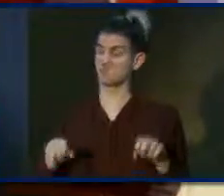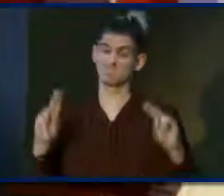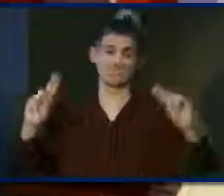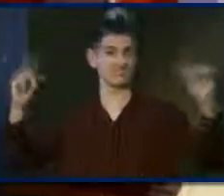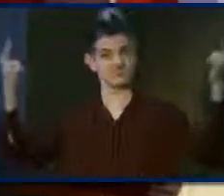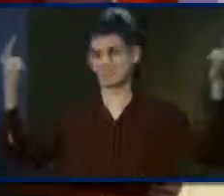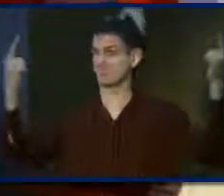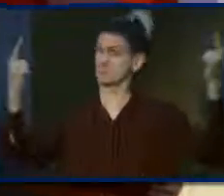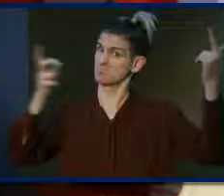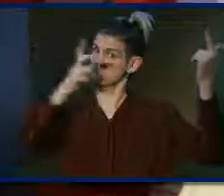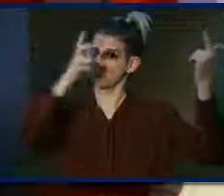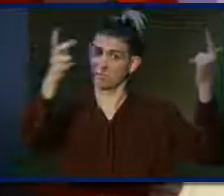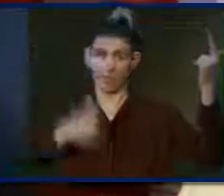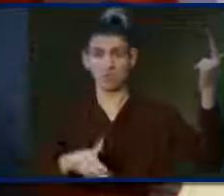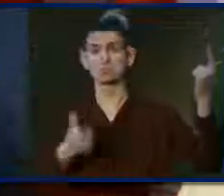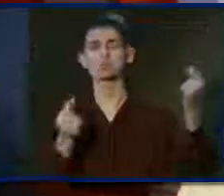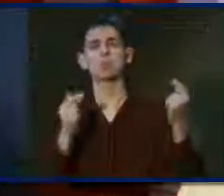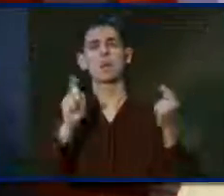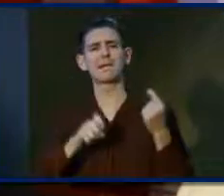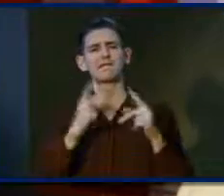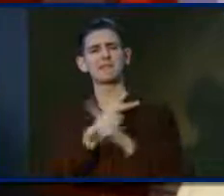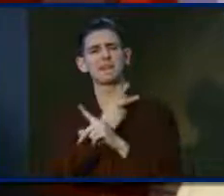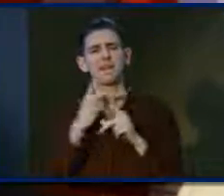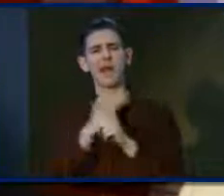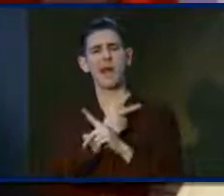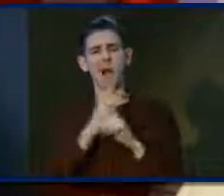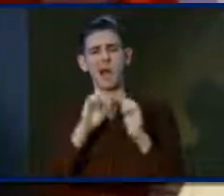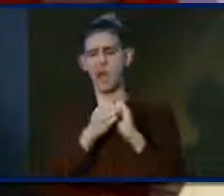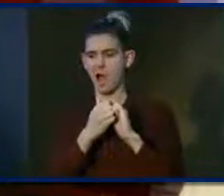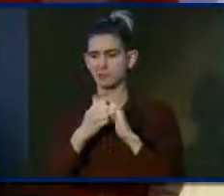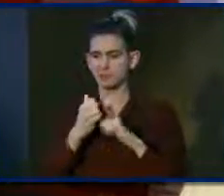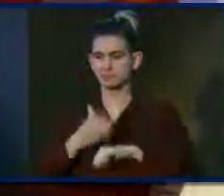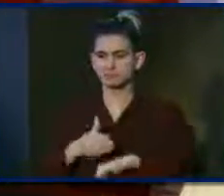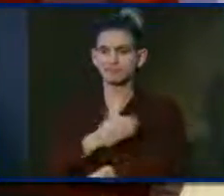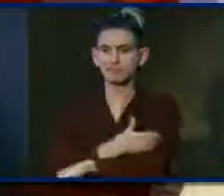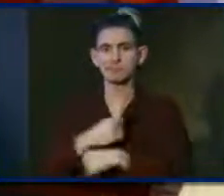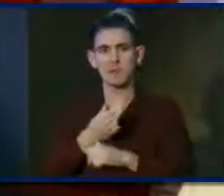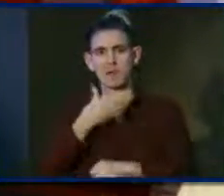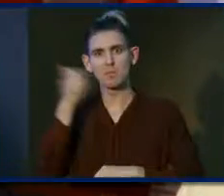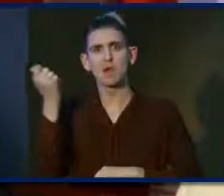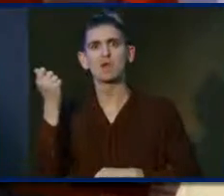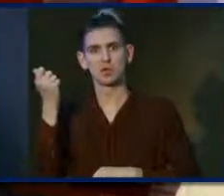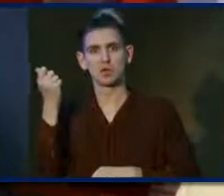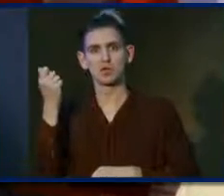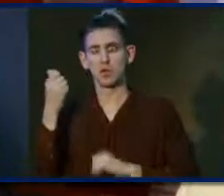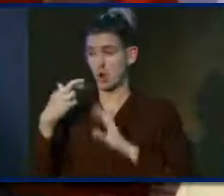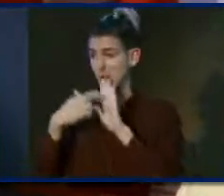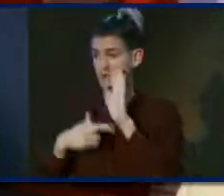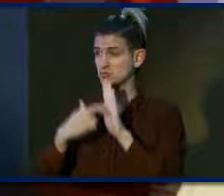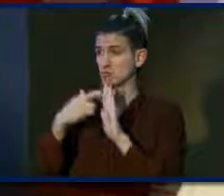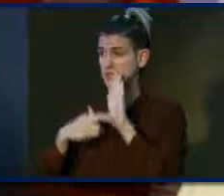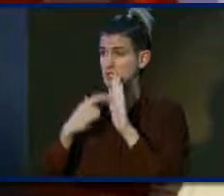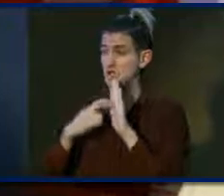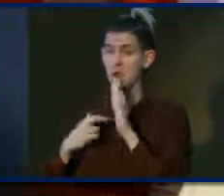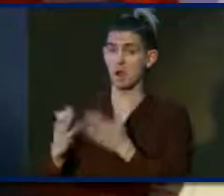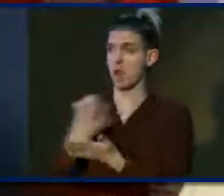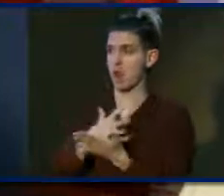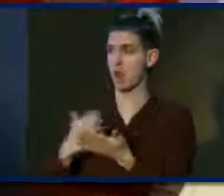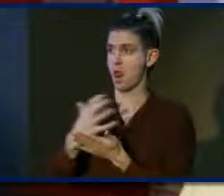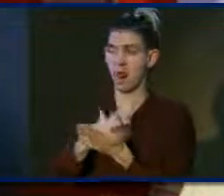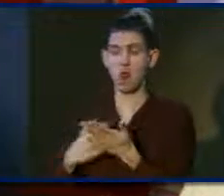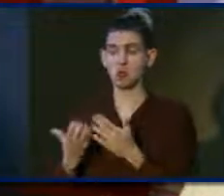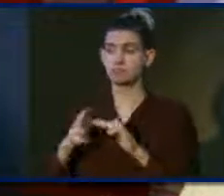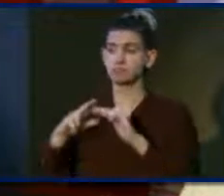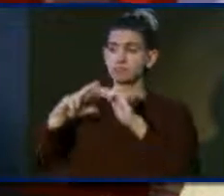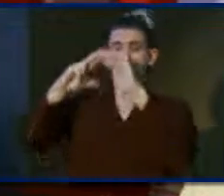said, well, here's some ways we could automate that and make it something that we could just lift registration up so much more. The Electoral College system,